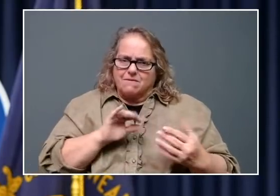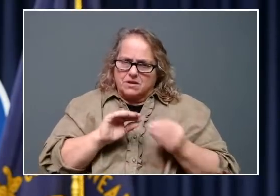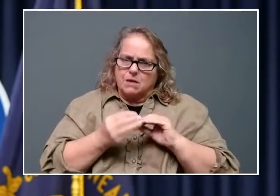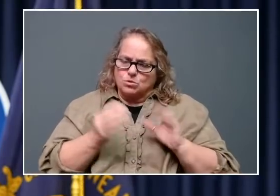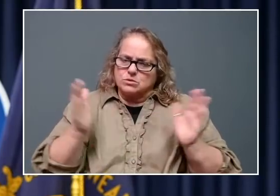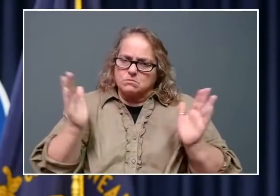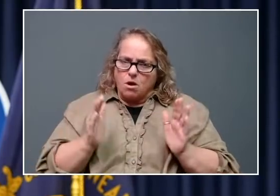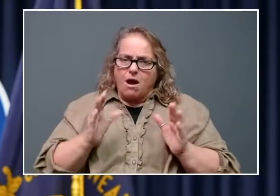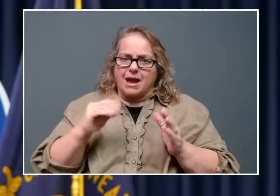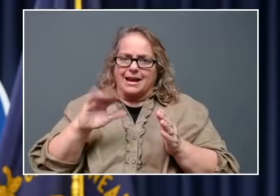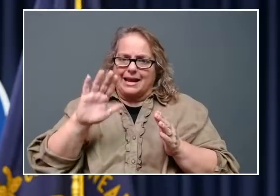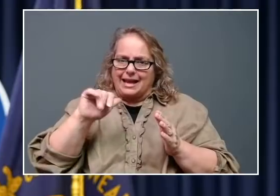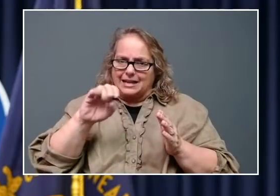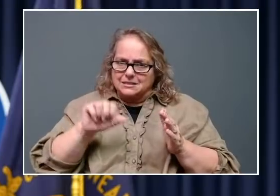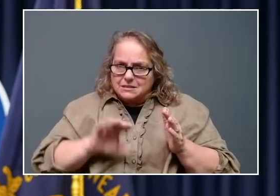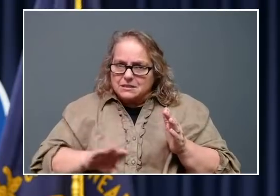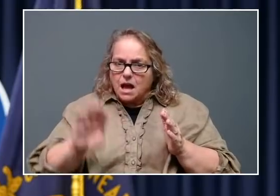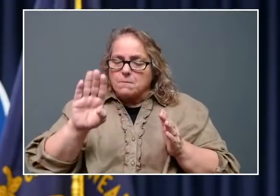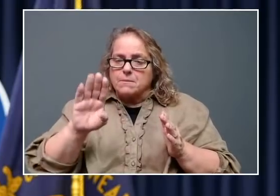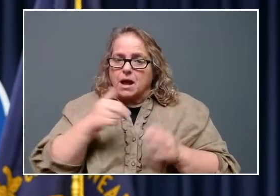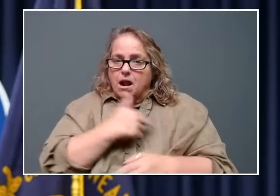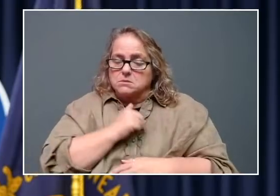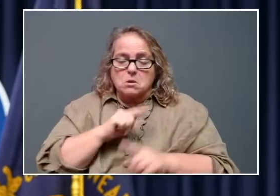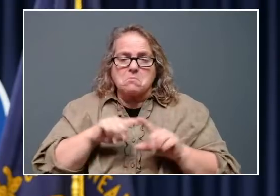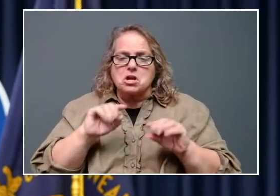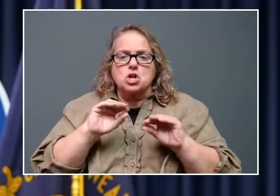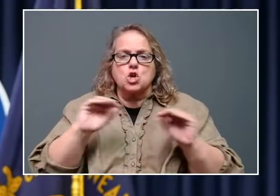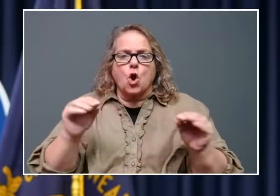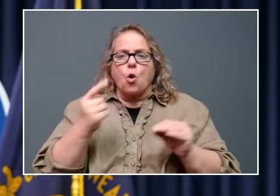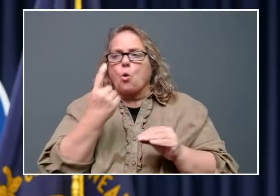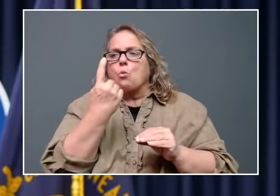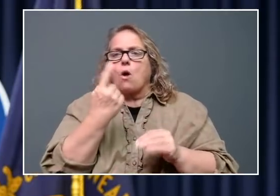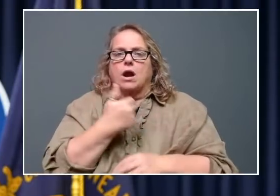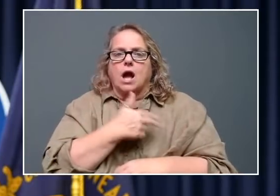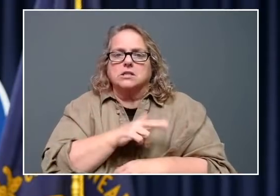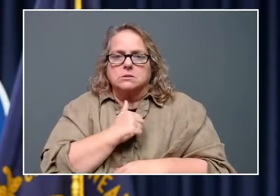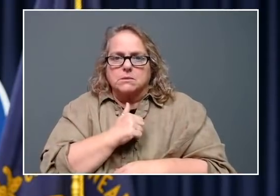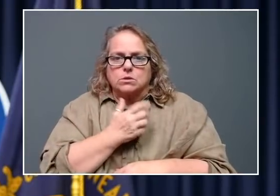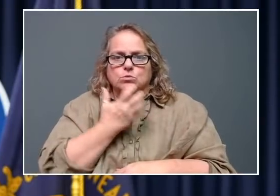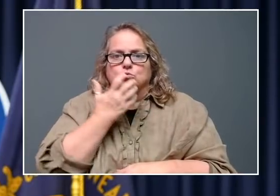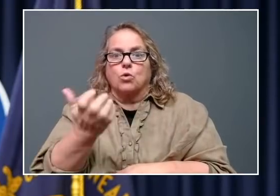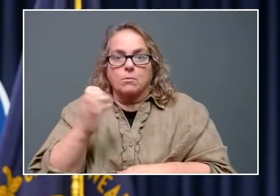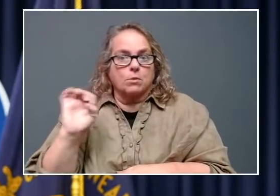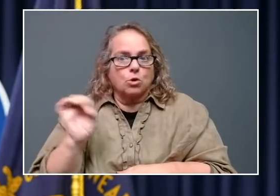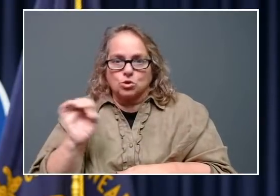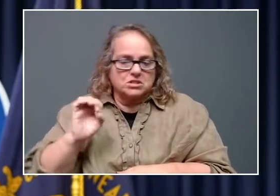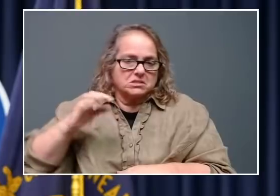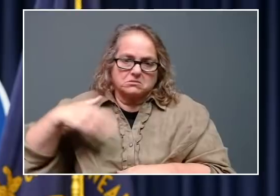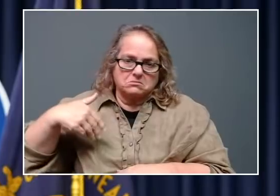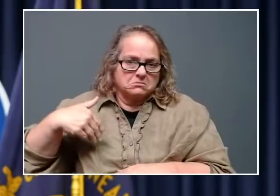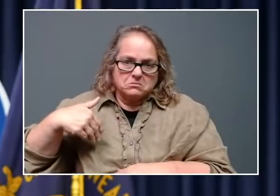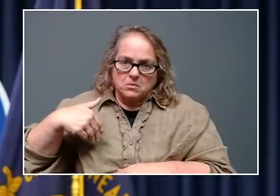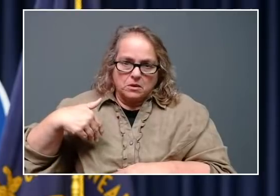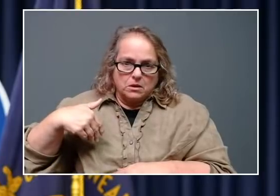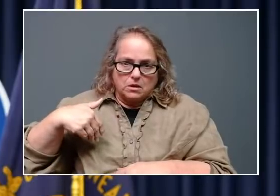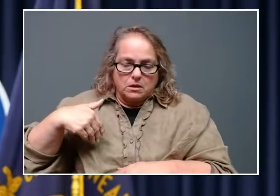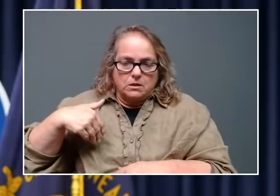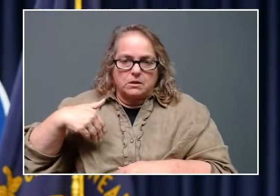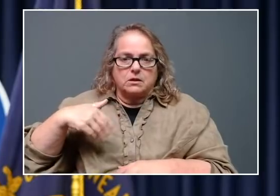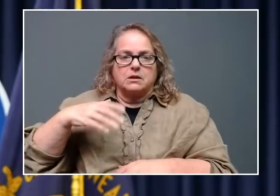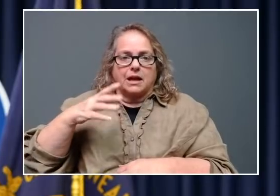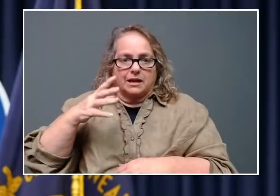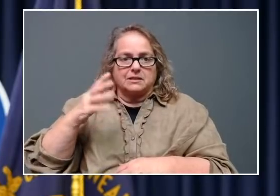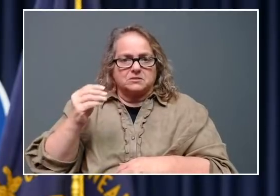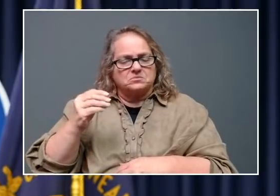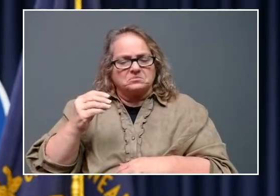and hospitalizations, but no one's sounding the alarm yet, and I think rightfully so,